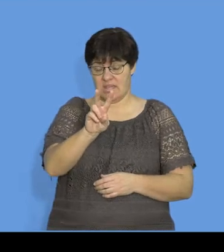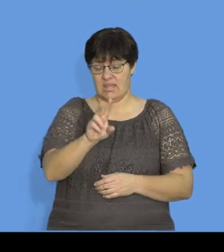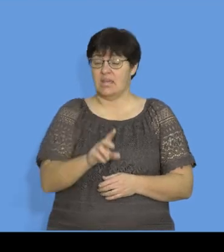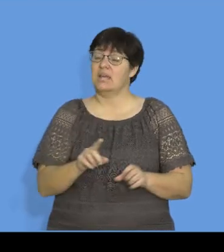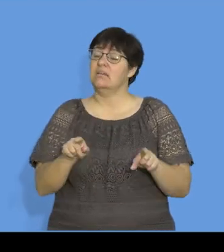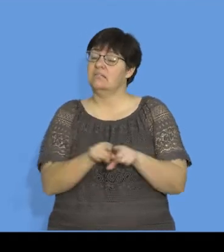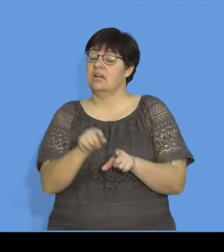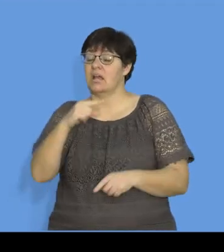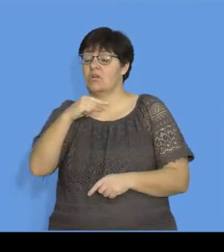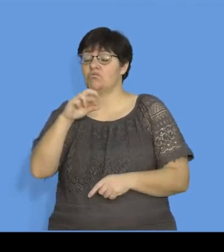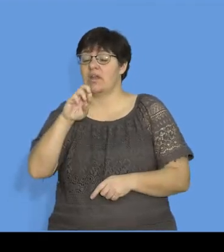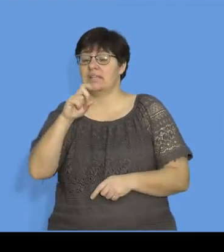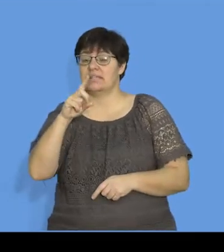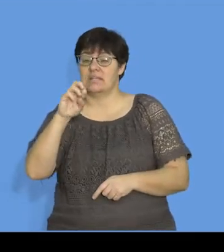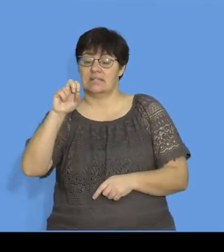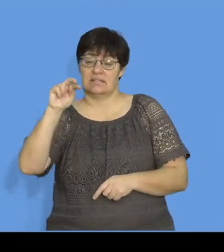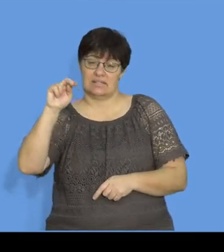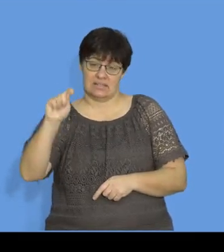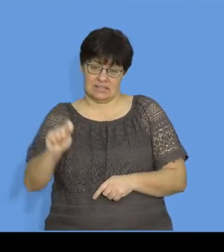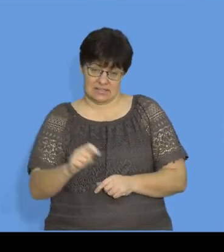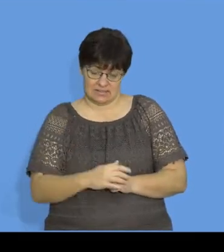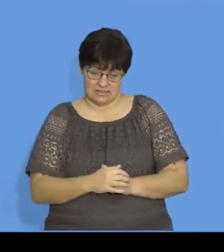at the gradient,